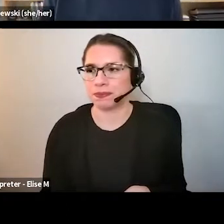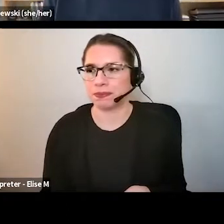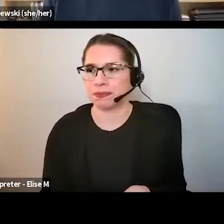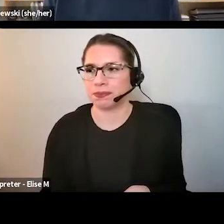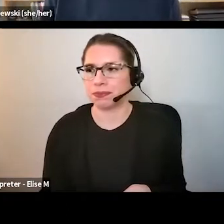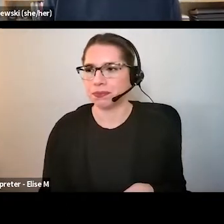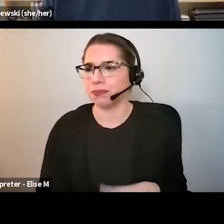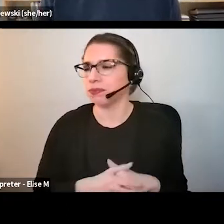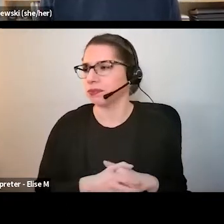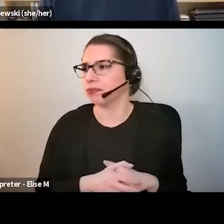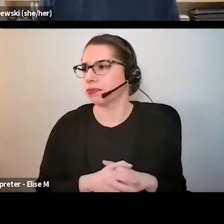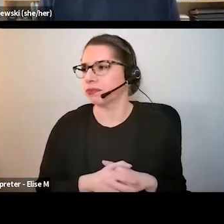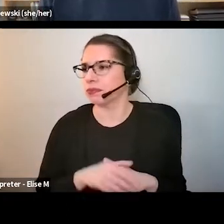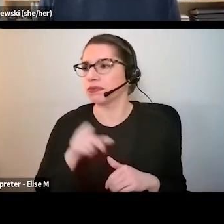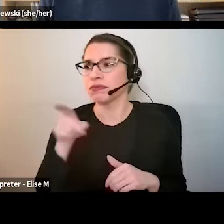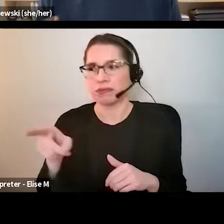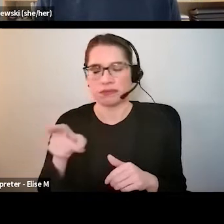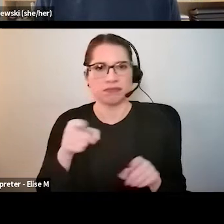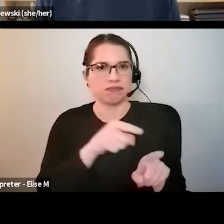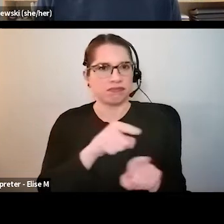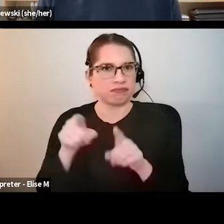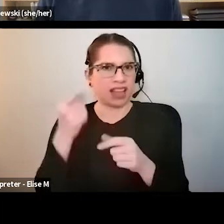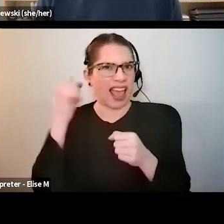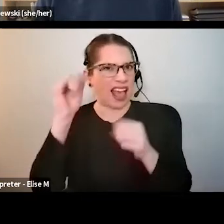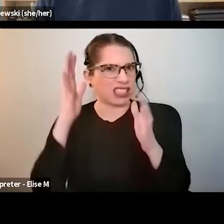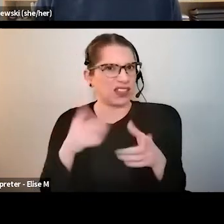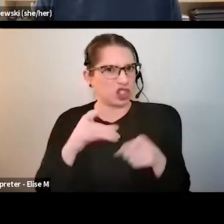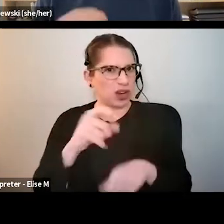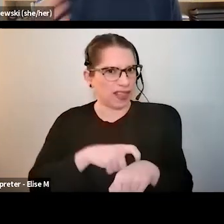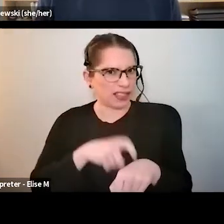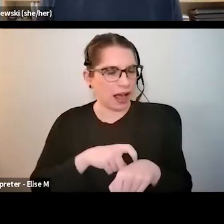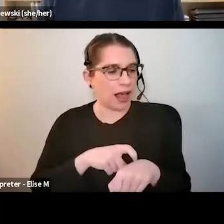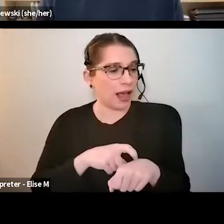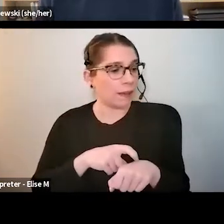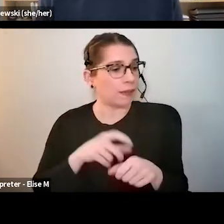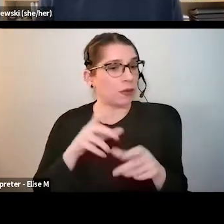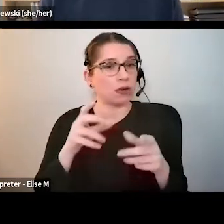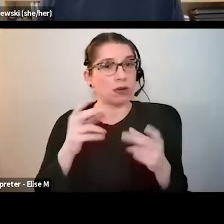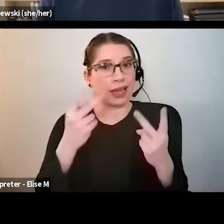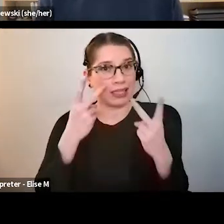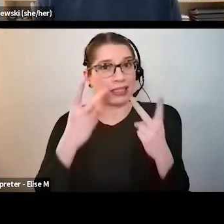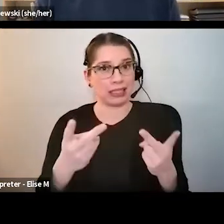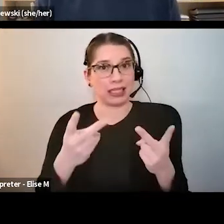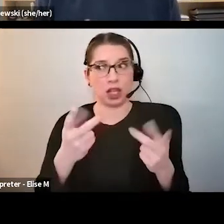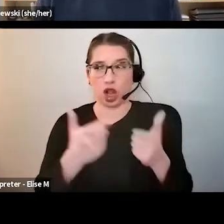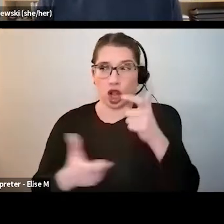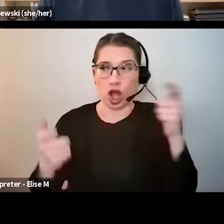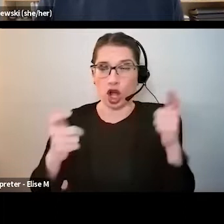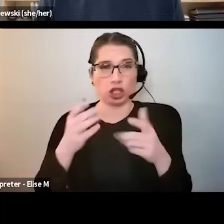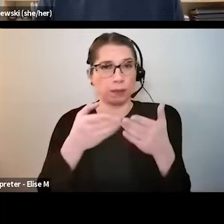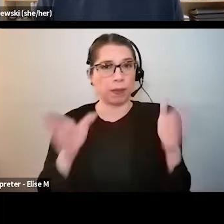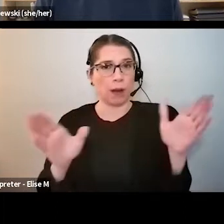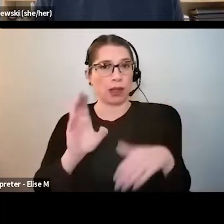during these decades. The most visible legacy of their efforts are the large-scale public murals sponsored by the